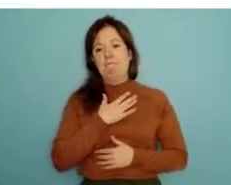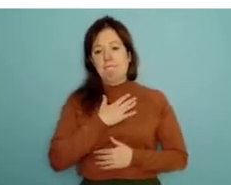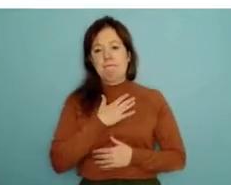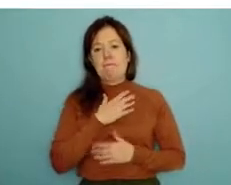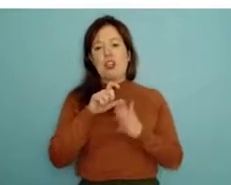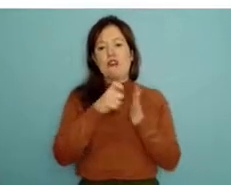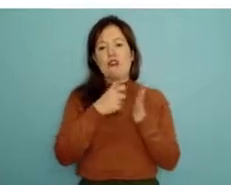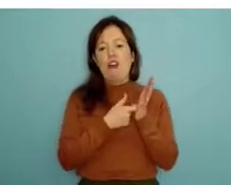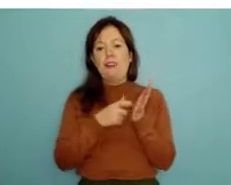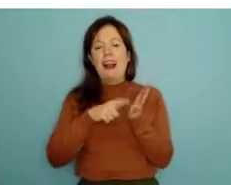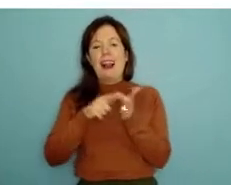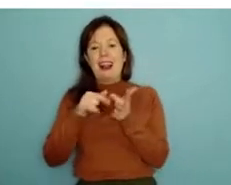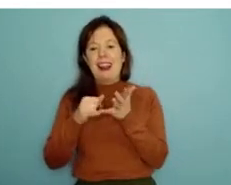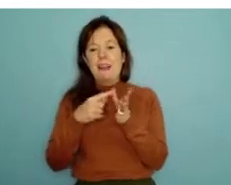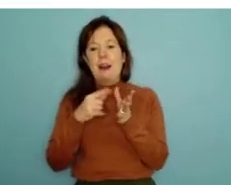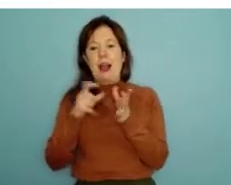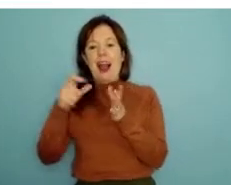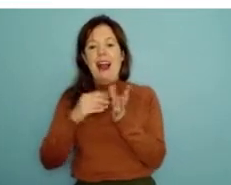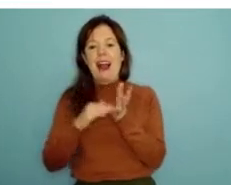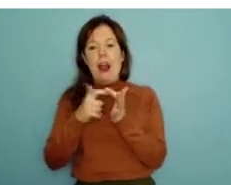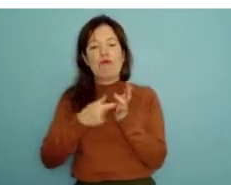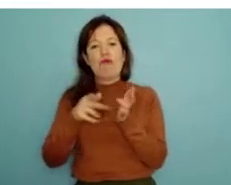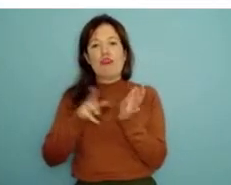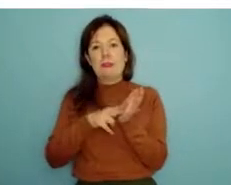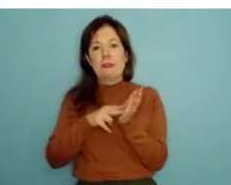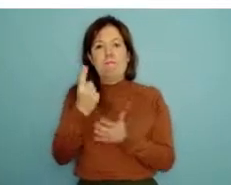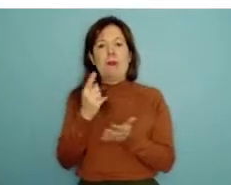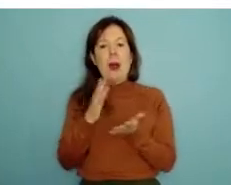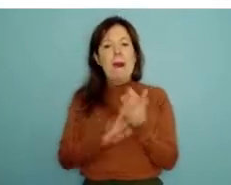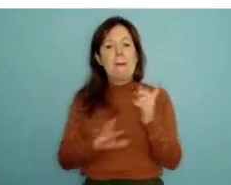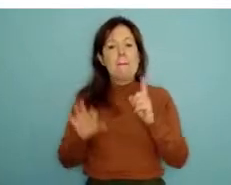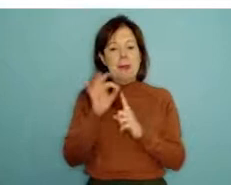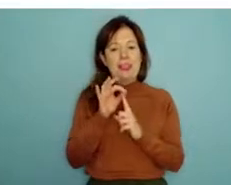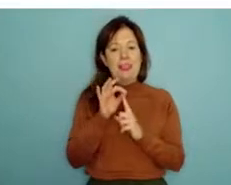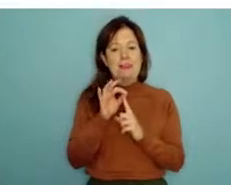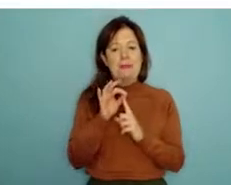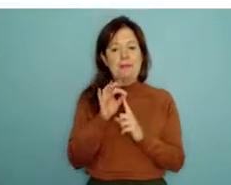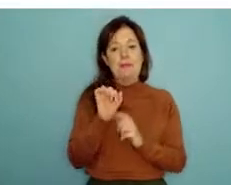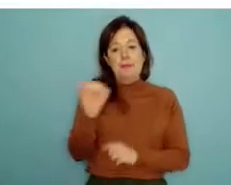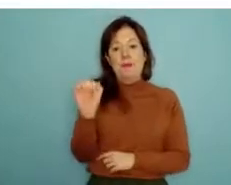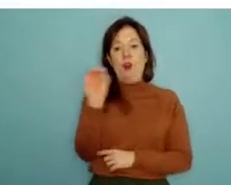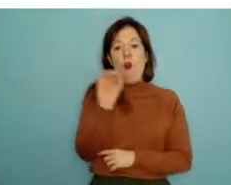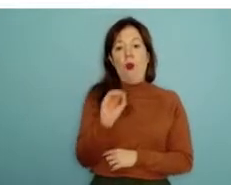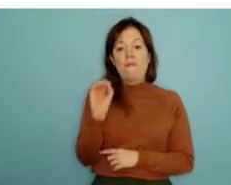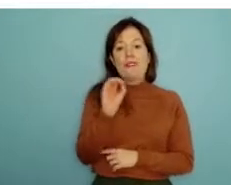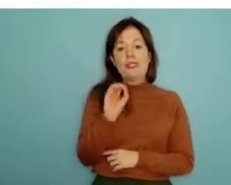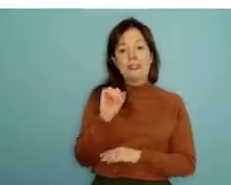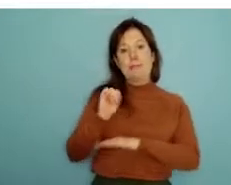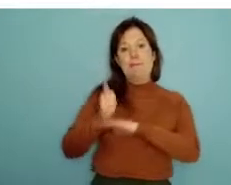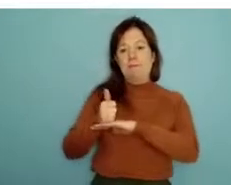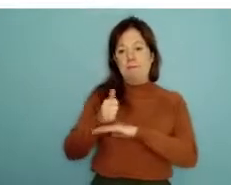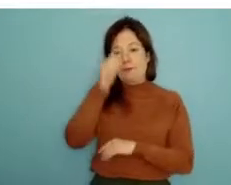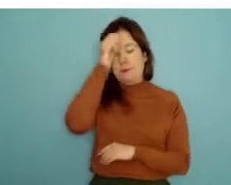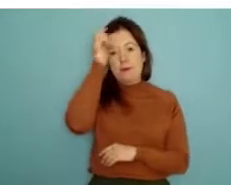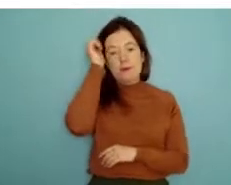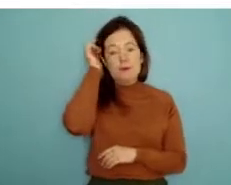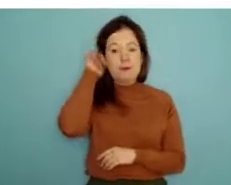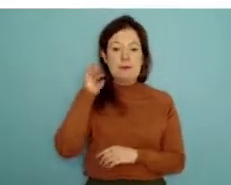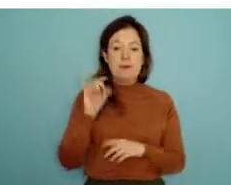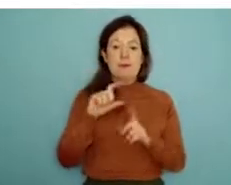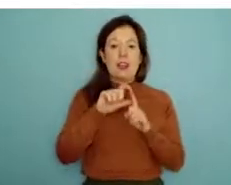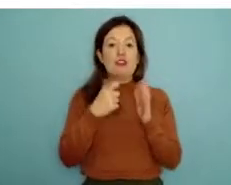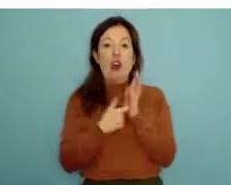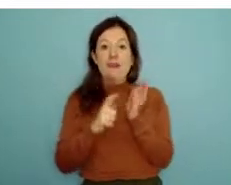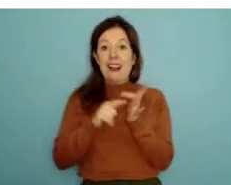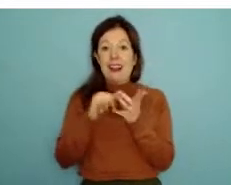Cameron, MP, joining us today from her constituency offices. Dr. Lisa is one of the only